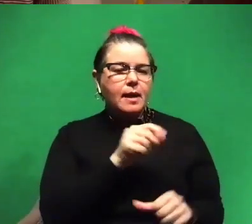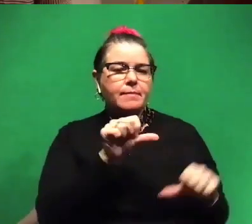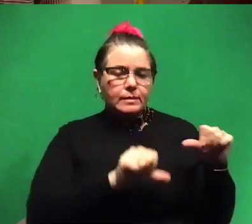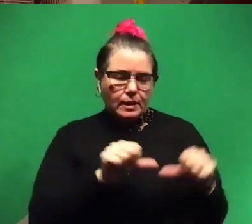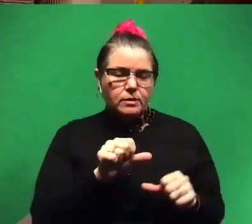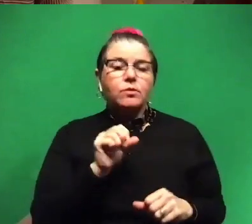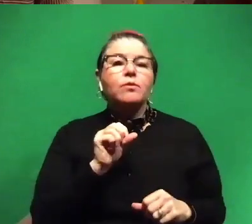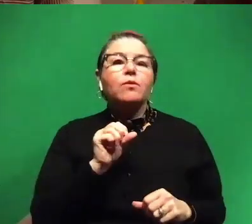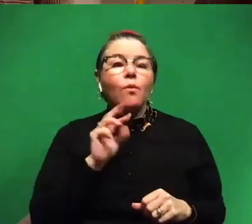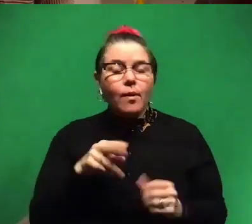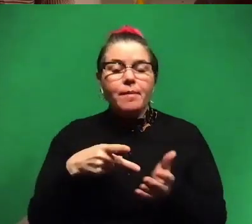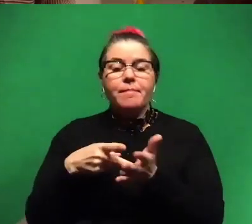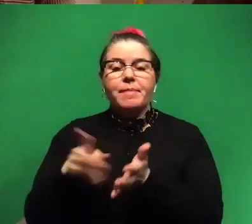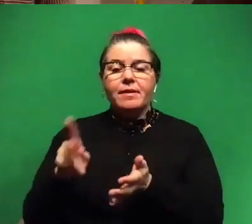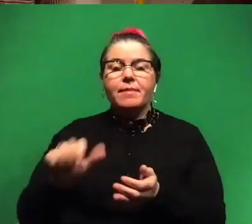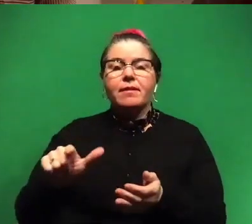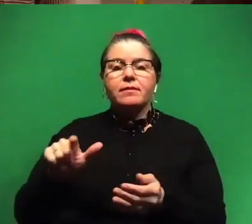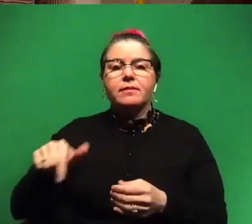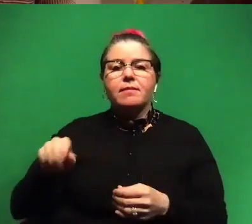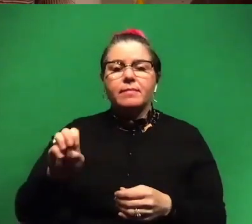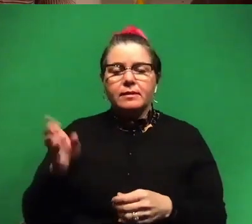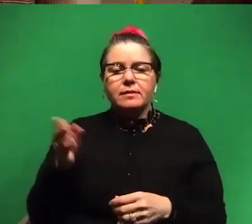patreon.com/SkypeAScientist or